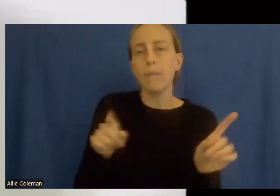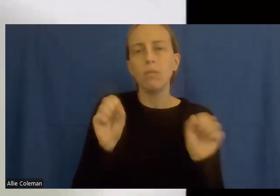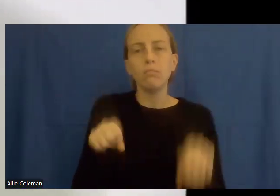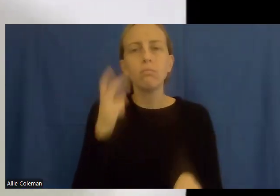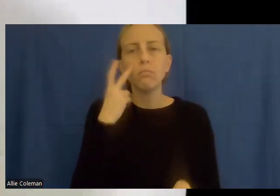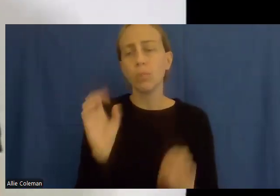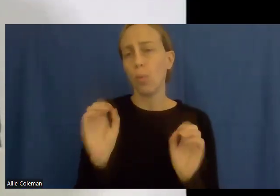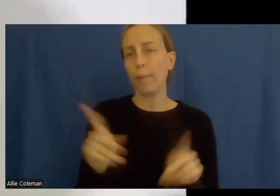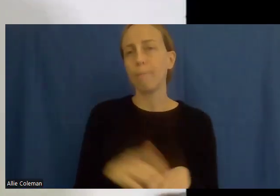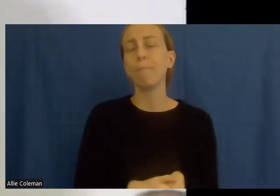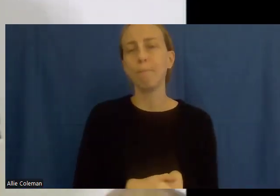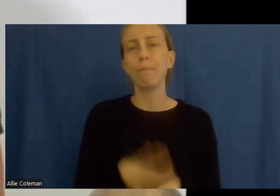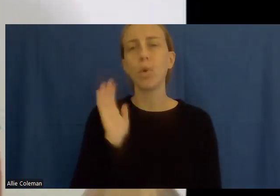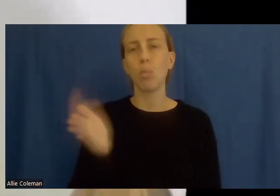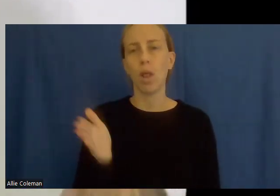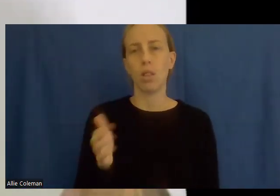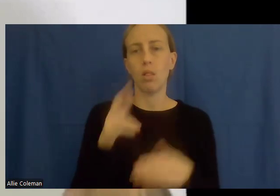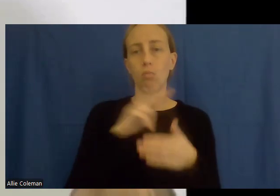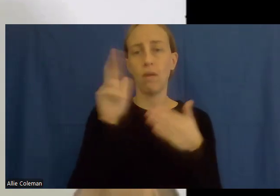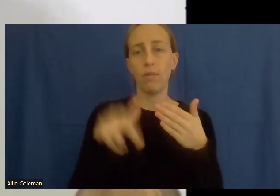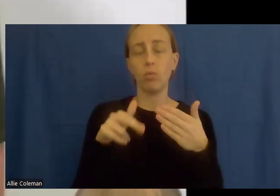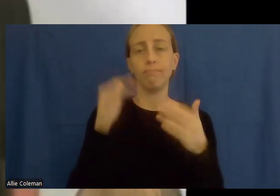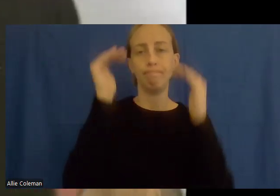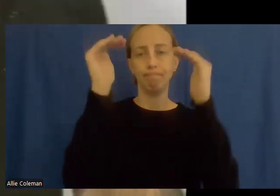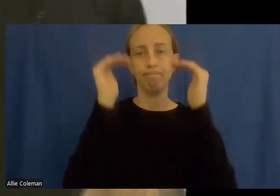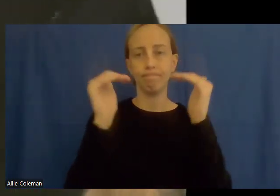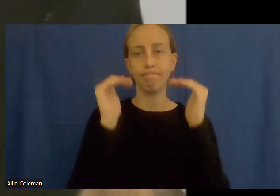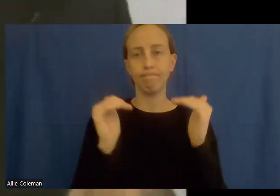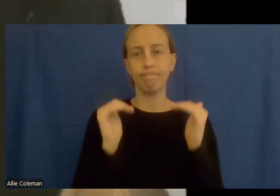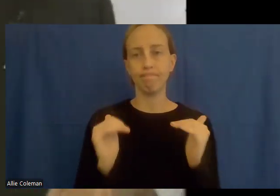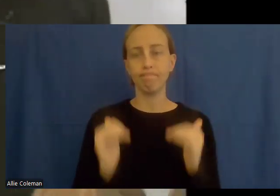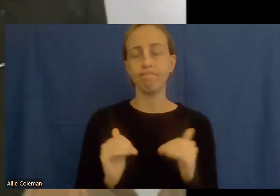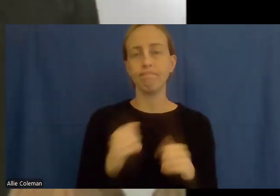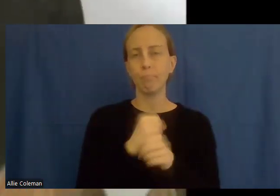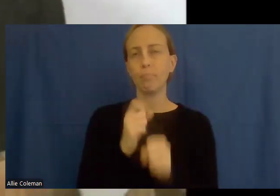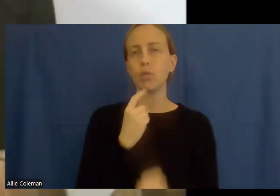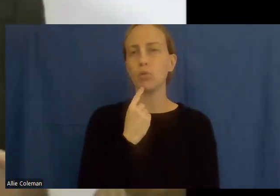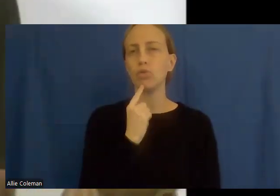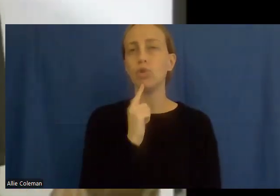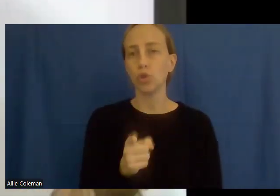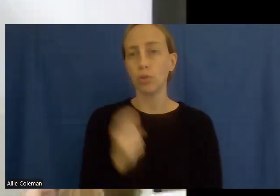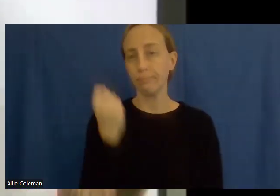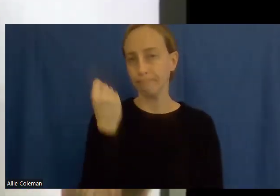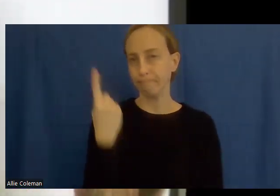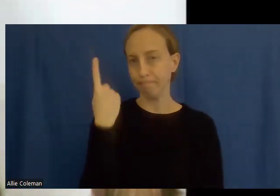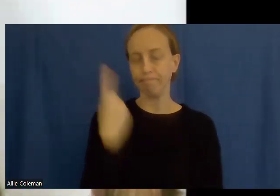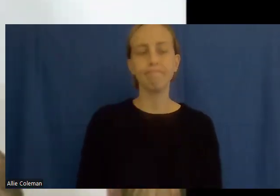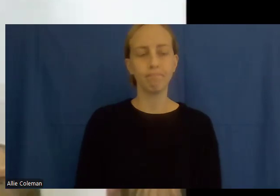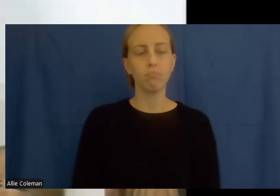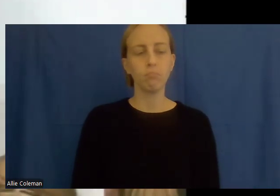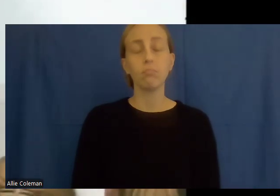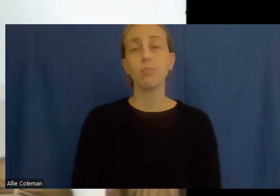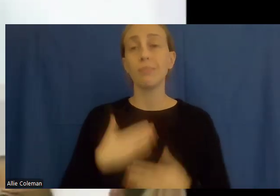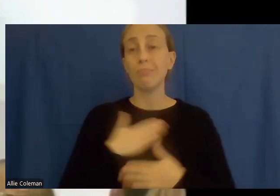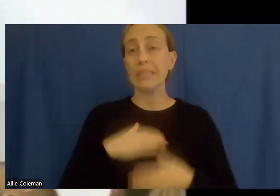it. And we're going to go through those words one at a time and make sure you understand each one of those. So copy it